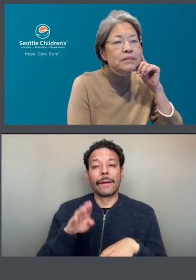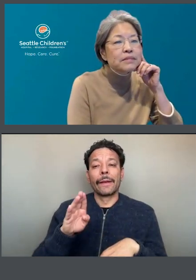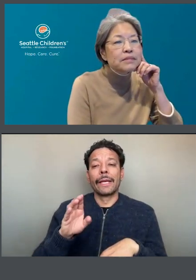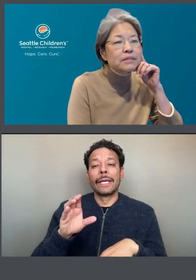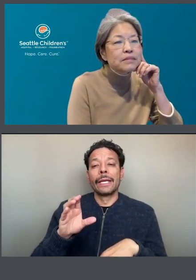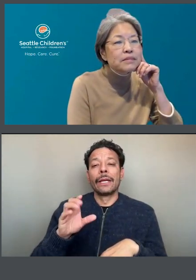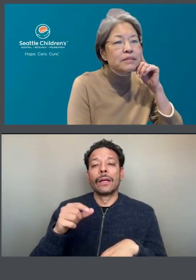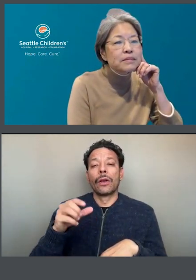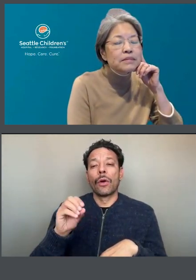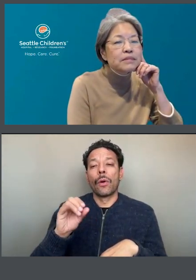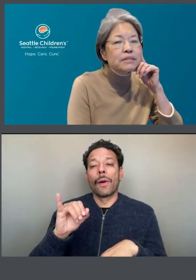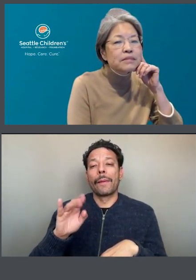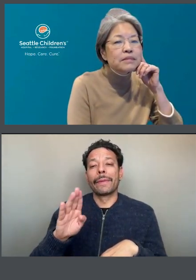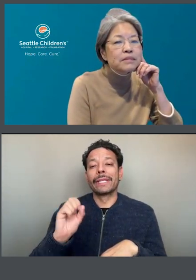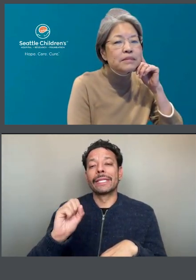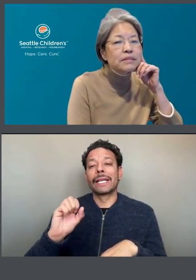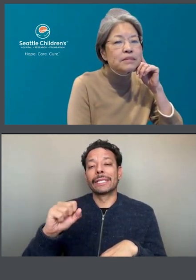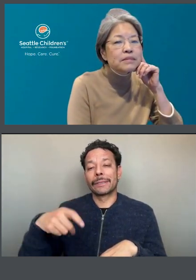we will